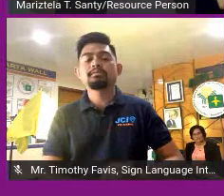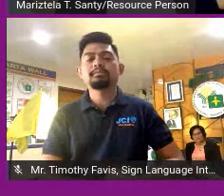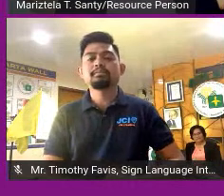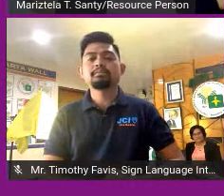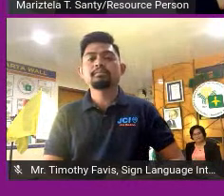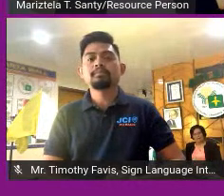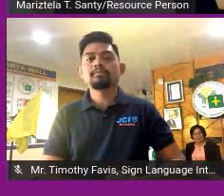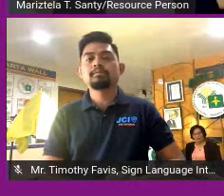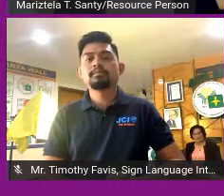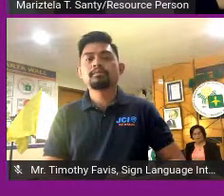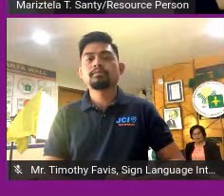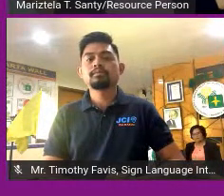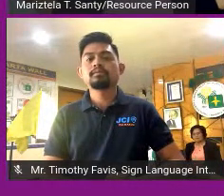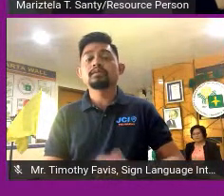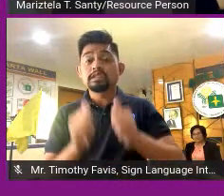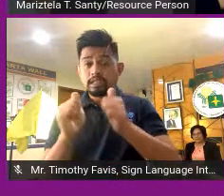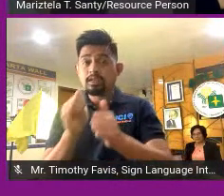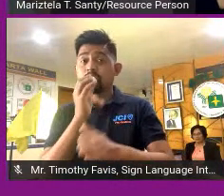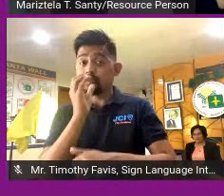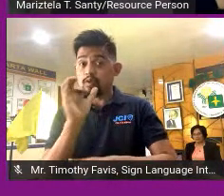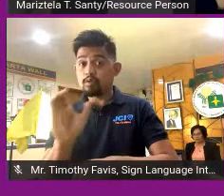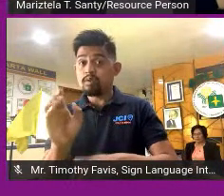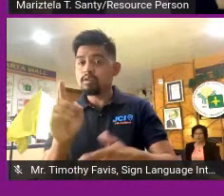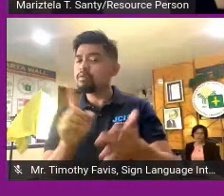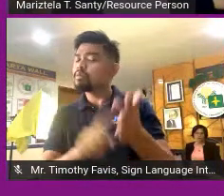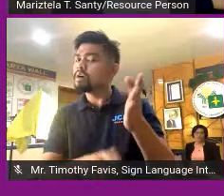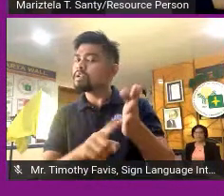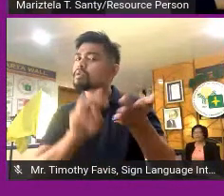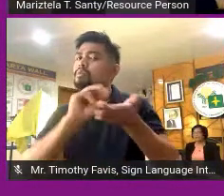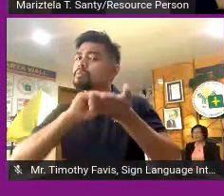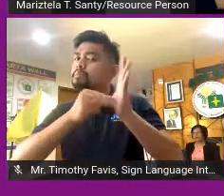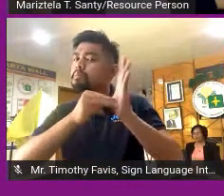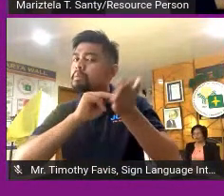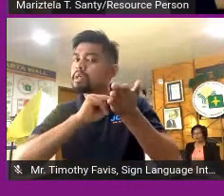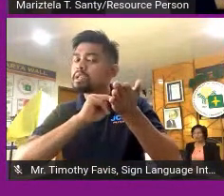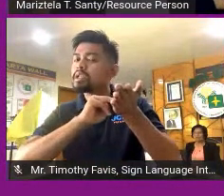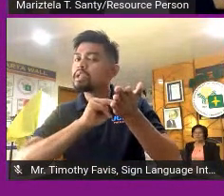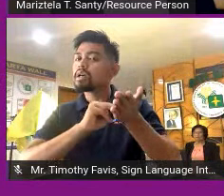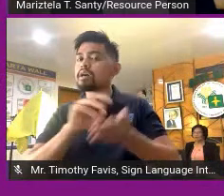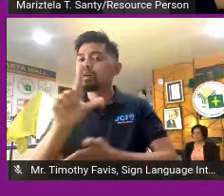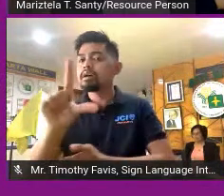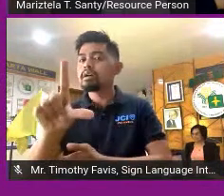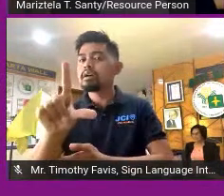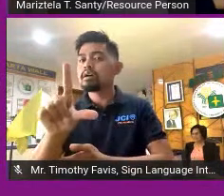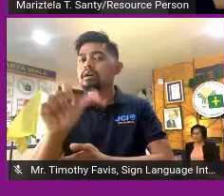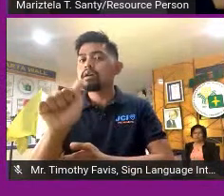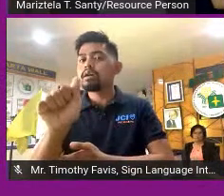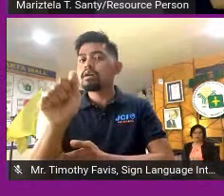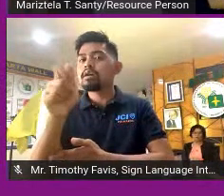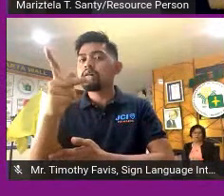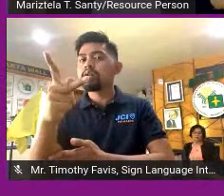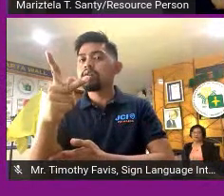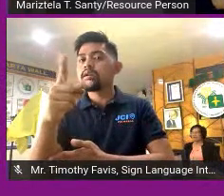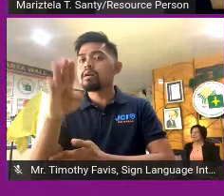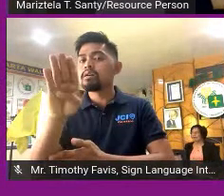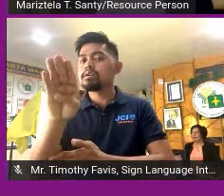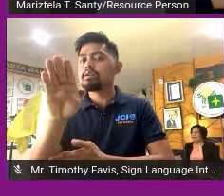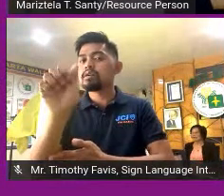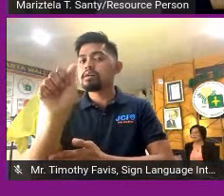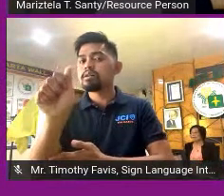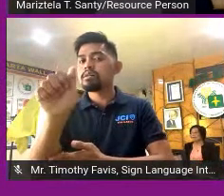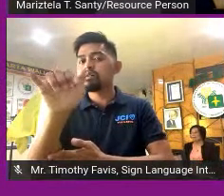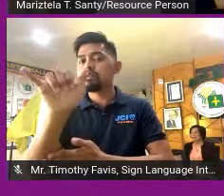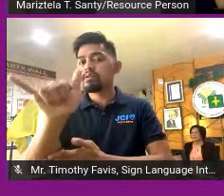comment box, particularly on the expectation. What do you really need to know? Because as a result of the